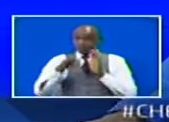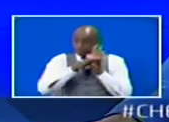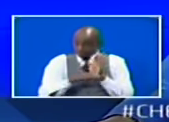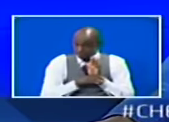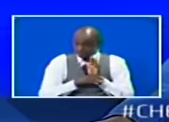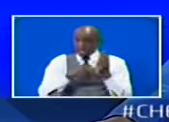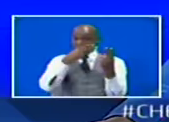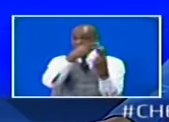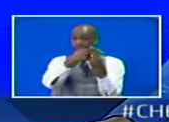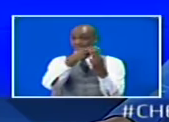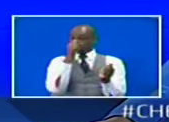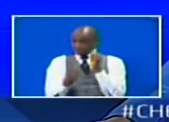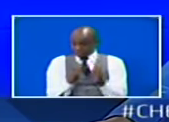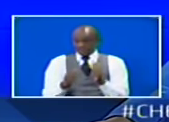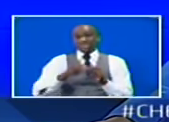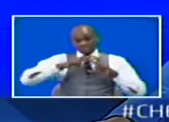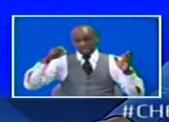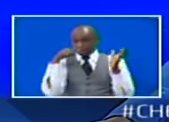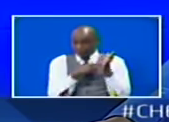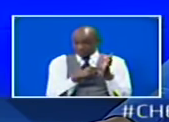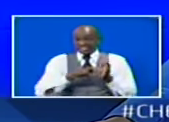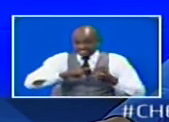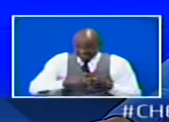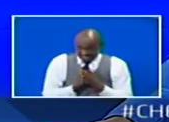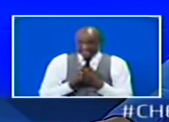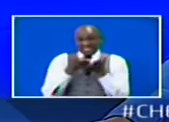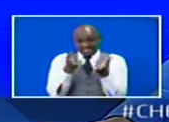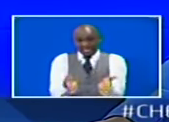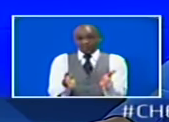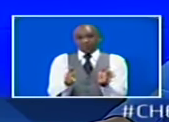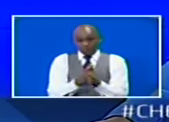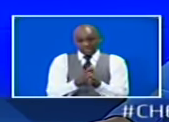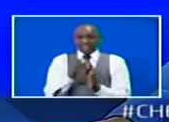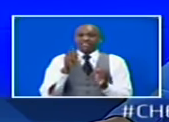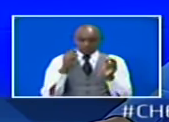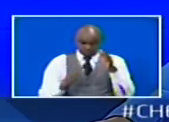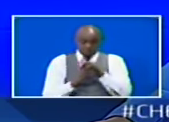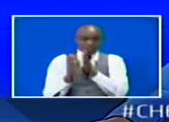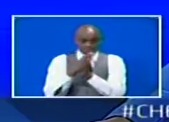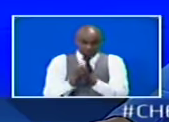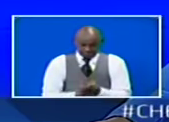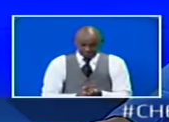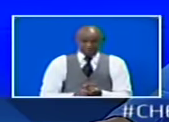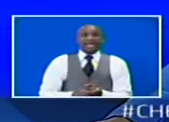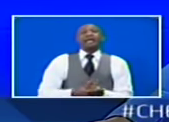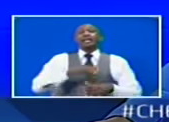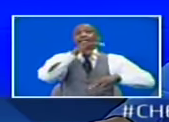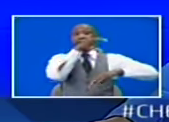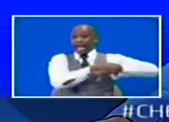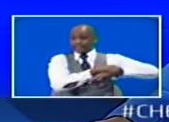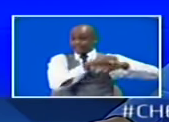use on social media is Checkpoint. Let's get started with the day's top stories. Now, the National Super